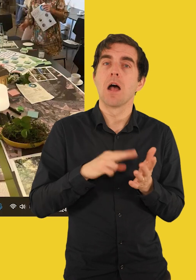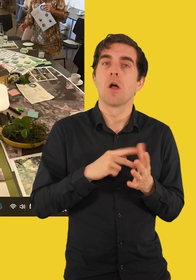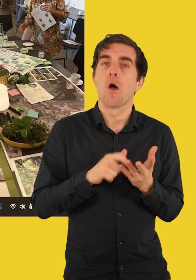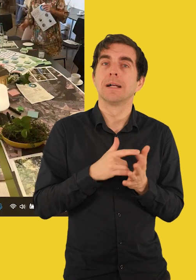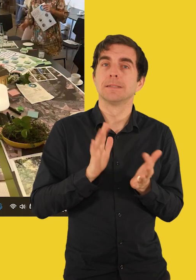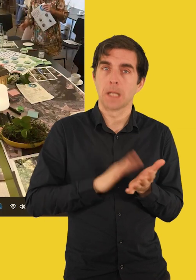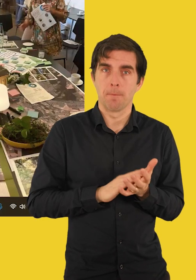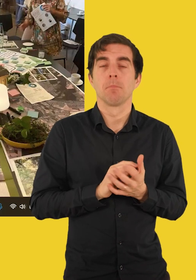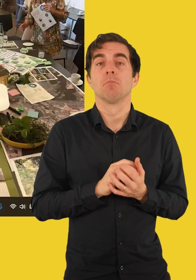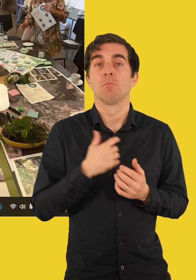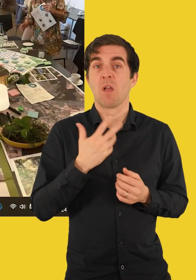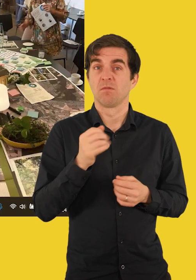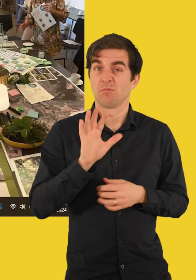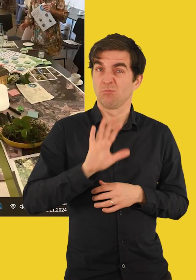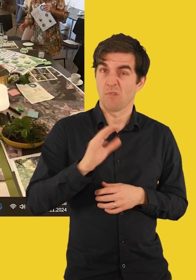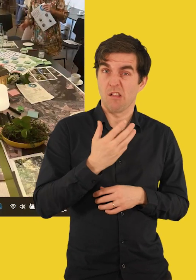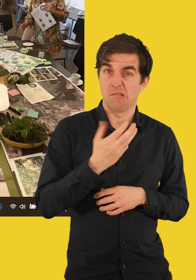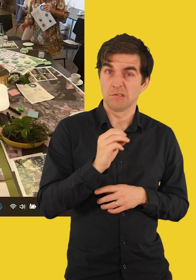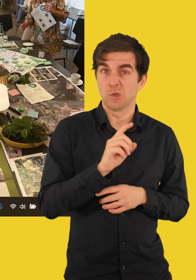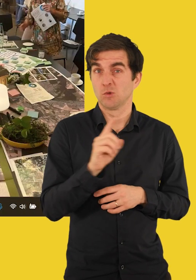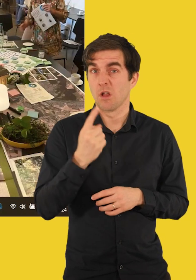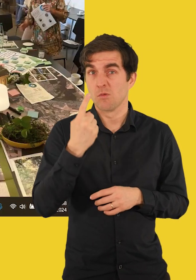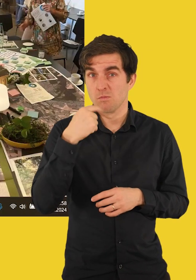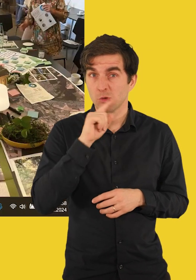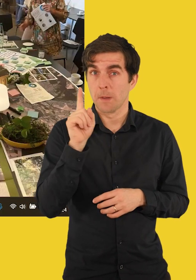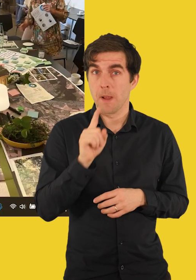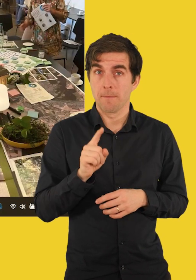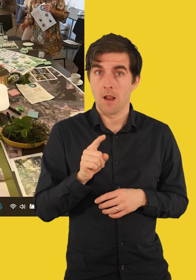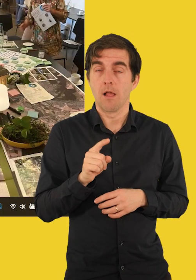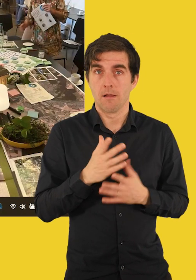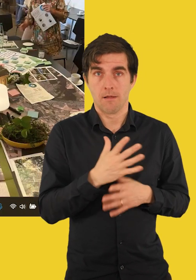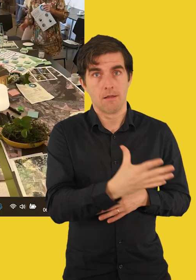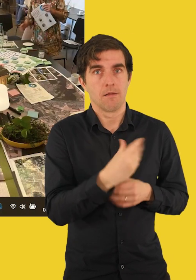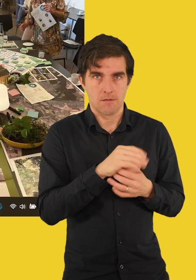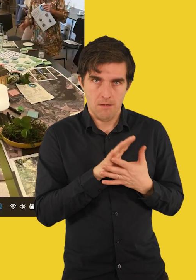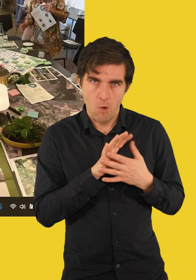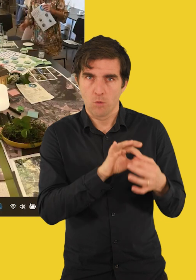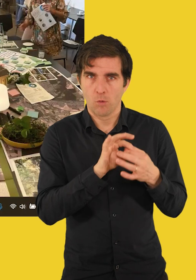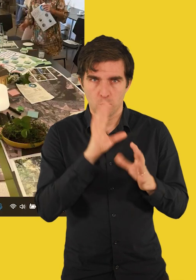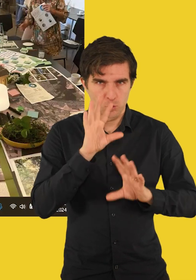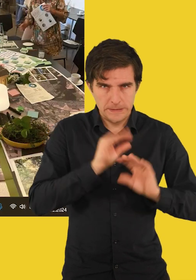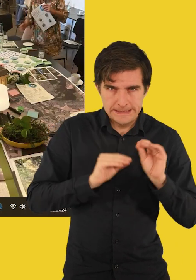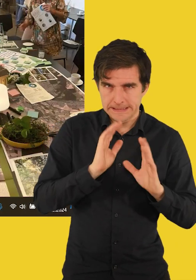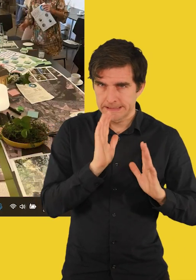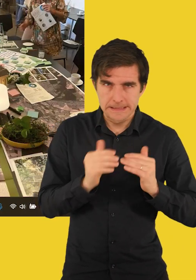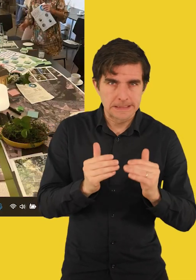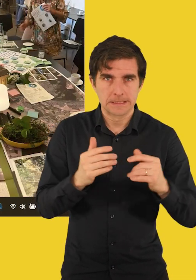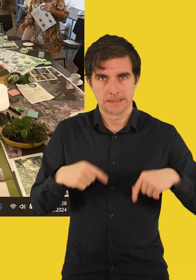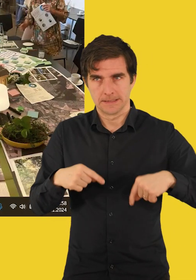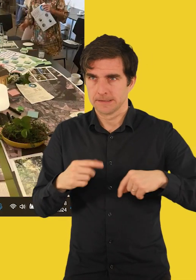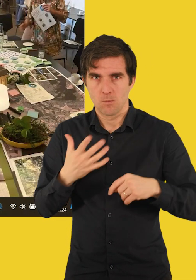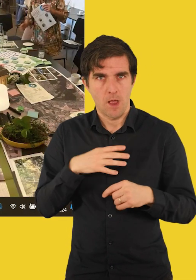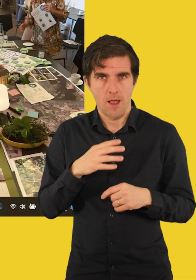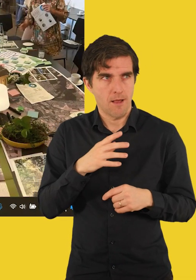Nauheim. And we had, in the end, we had around 90 to 100 people who were co-creating